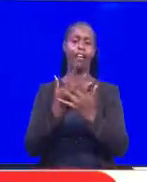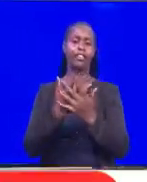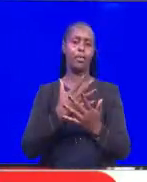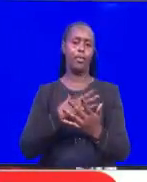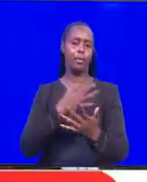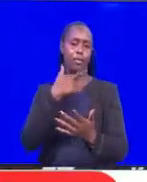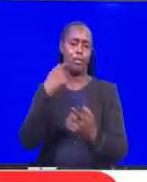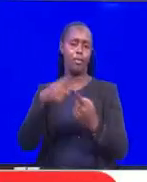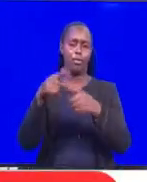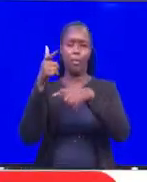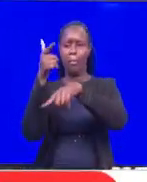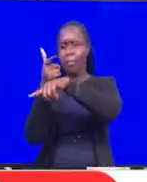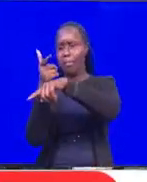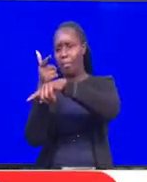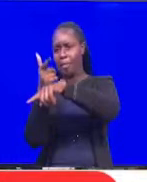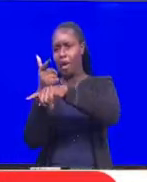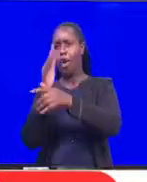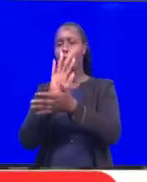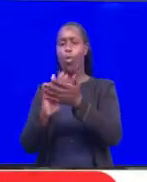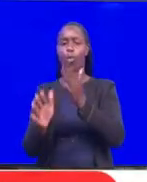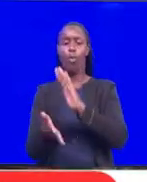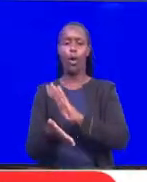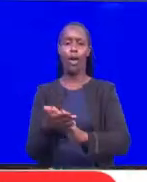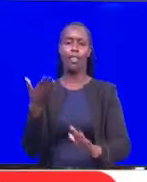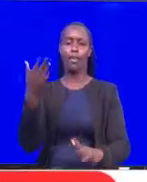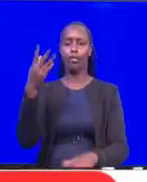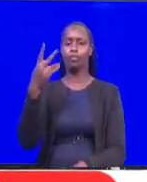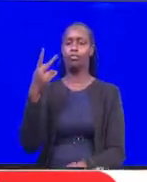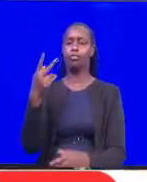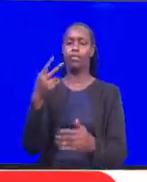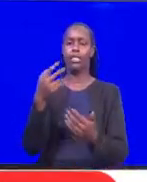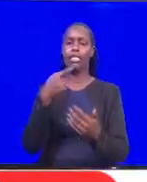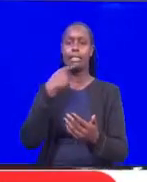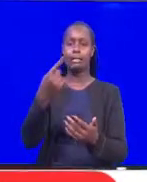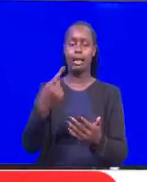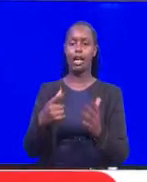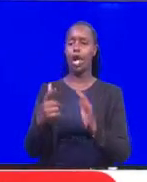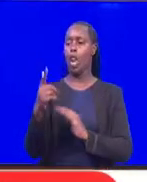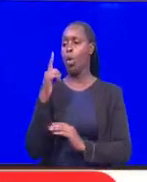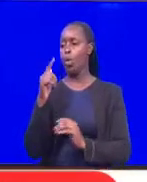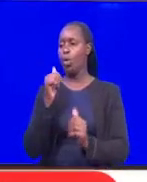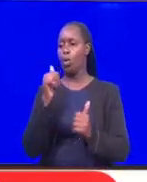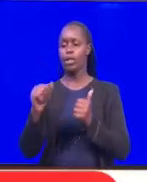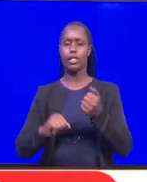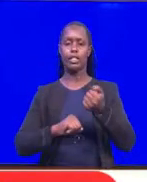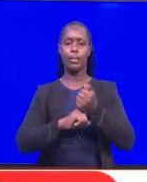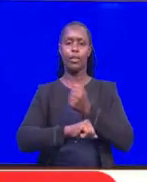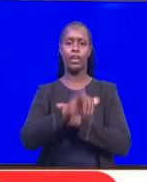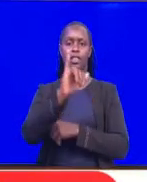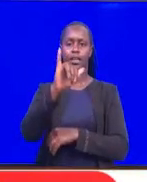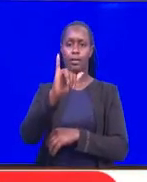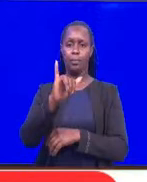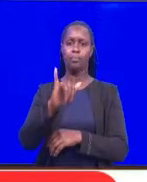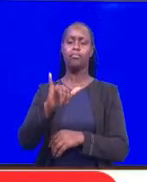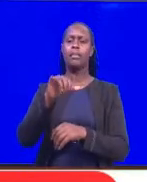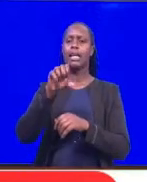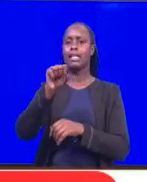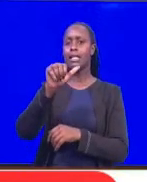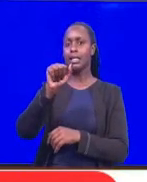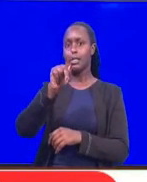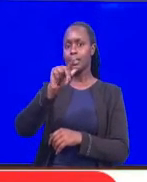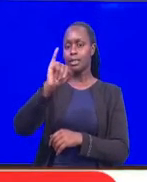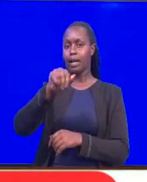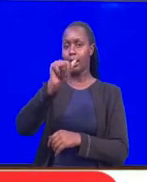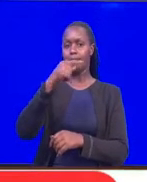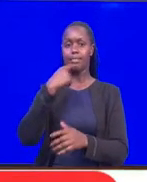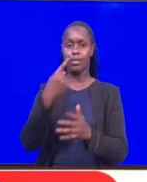making arrests, notably without citing any law that backed such an order. Sakaja said that while the days of